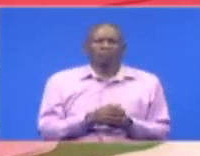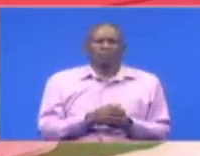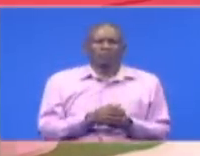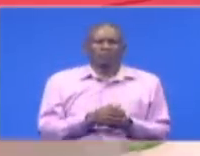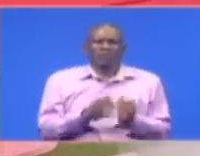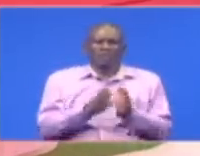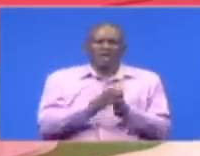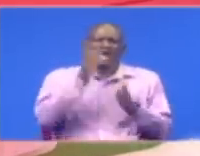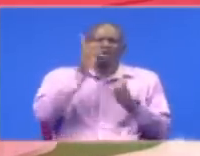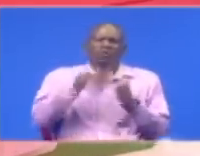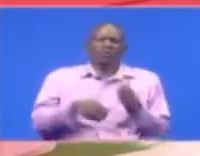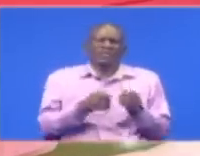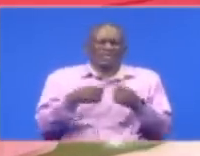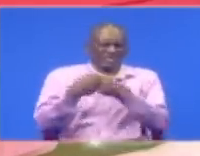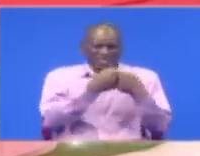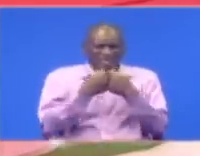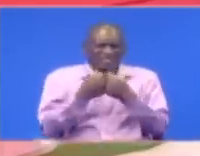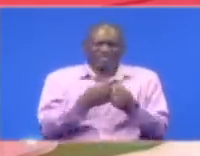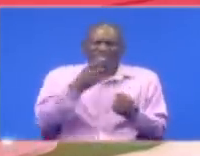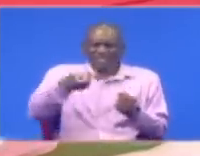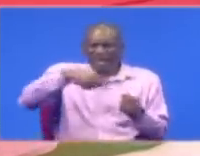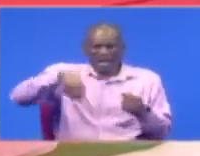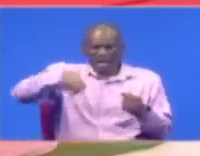and what the challenges